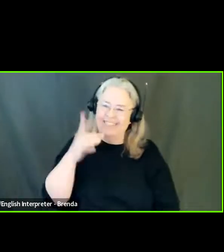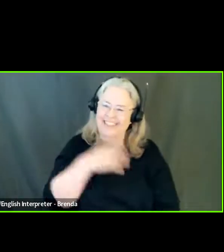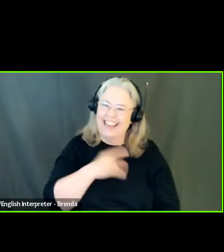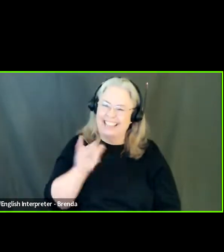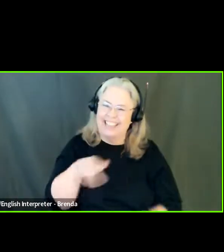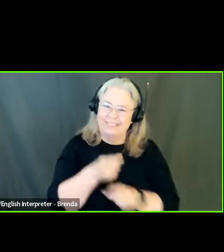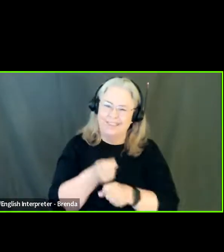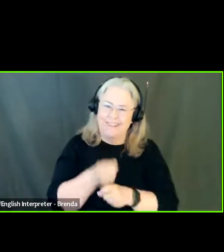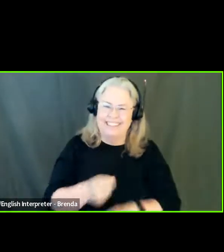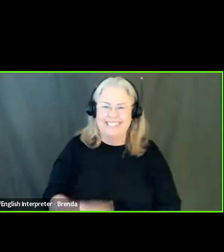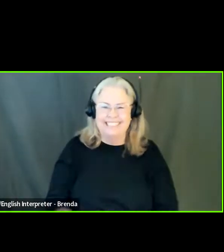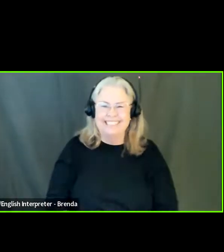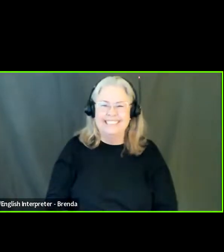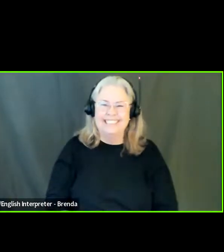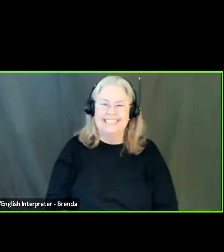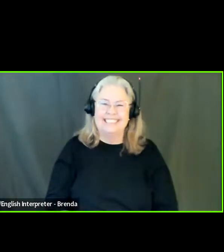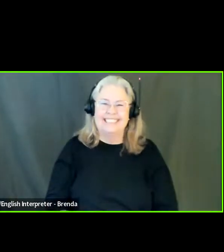joke.